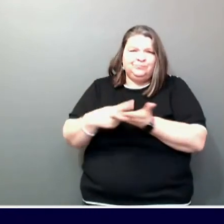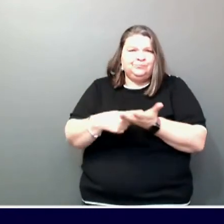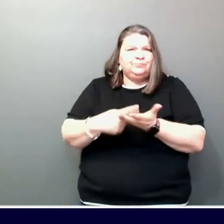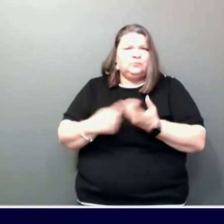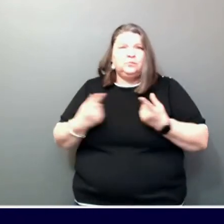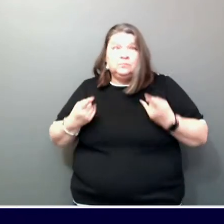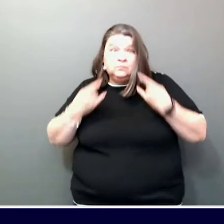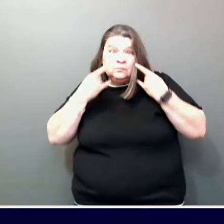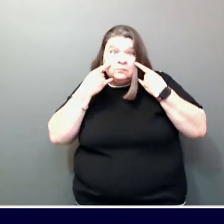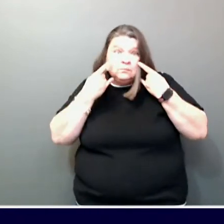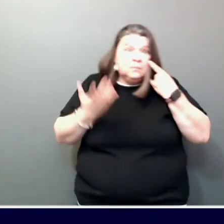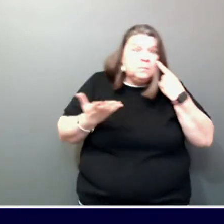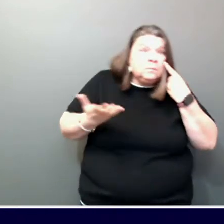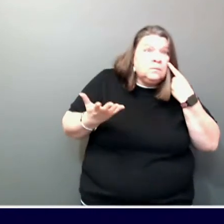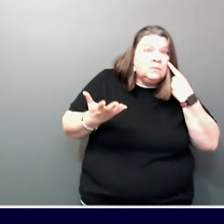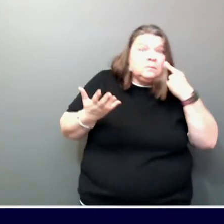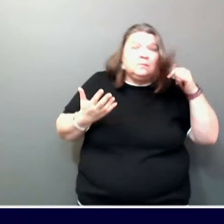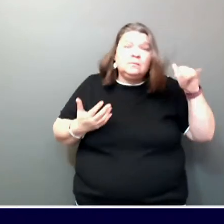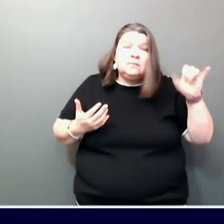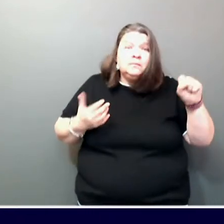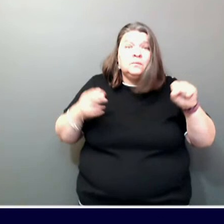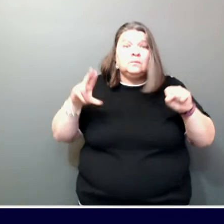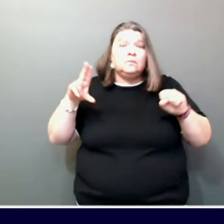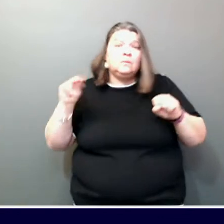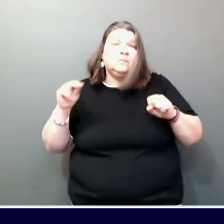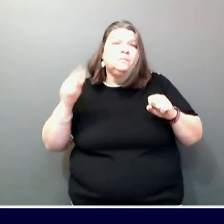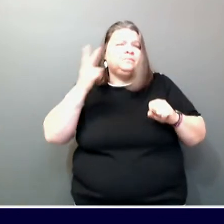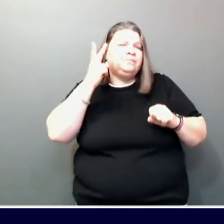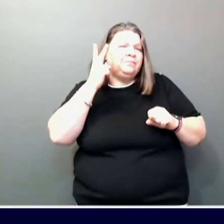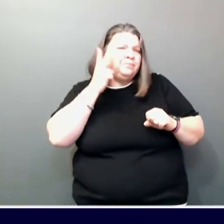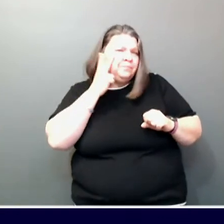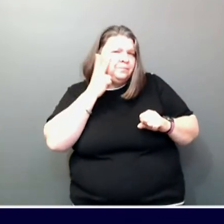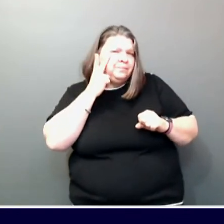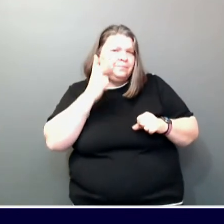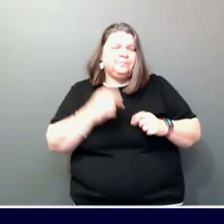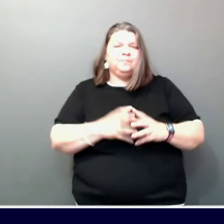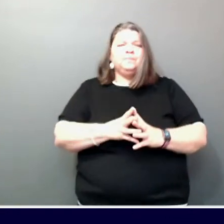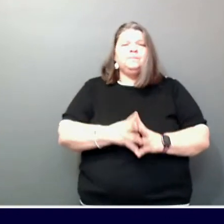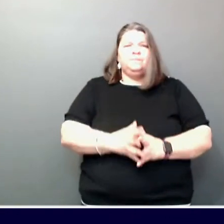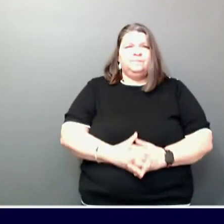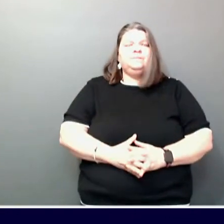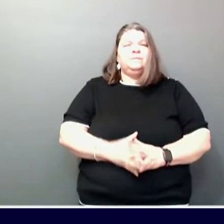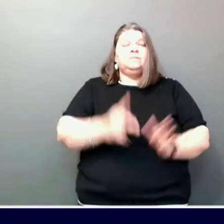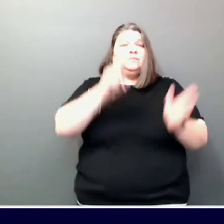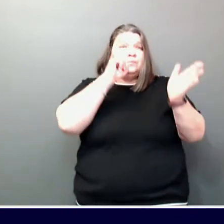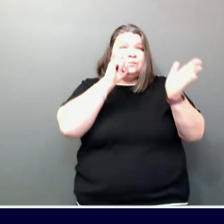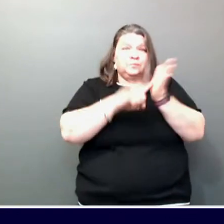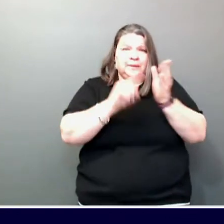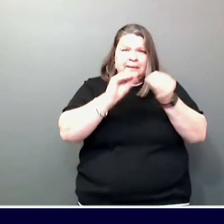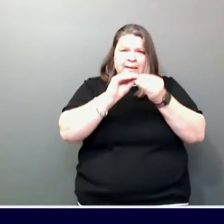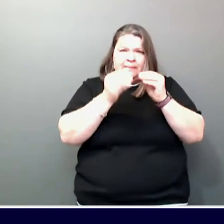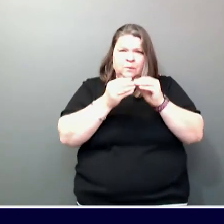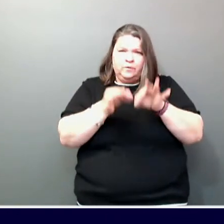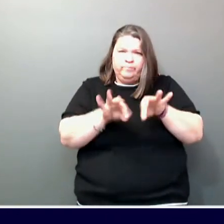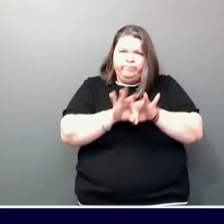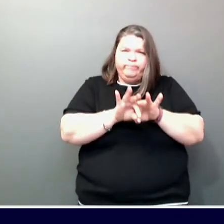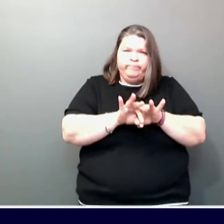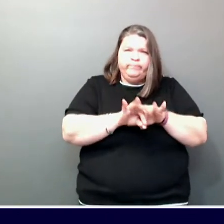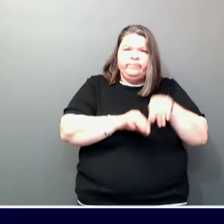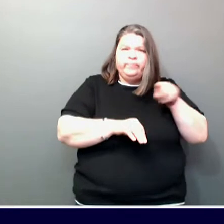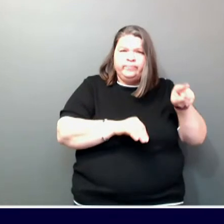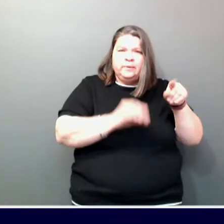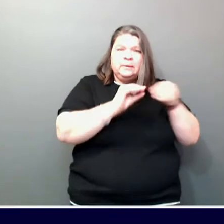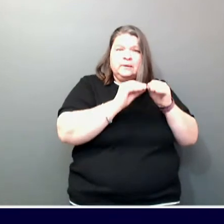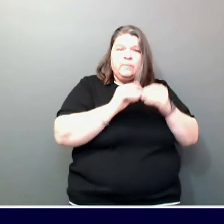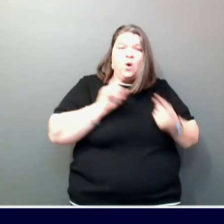the favorable trends that we've seen recently. We will look for stability in those trends and keep an eye out